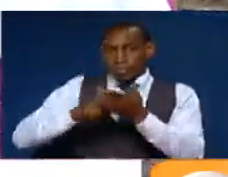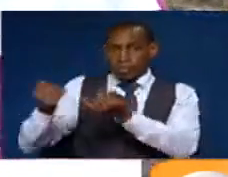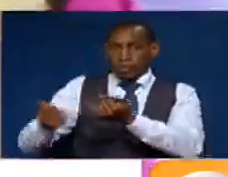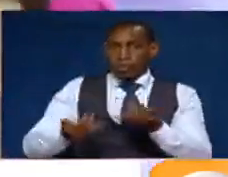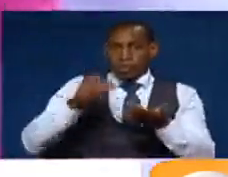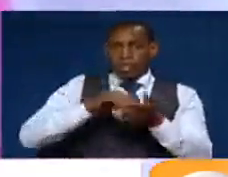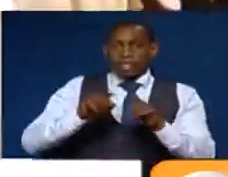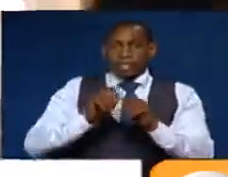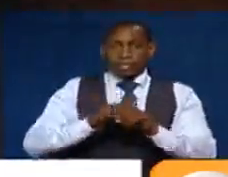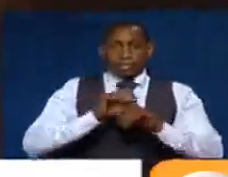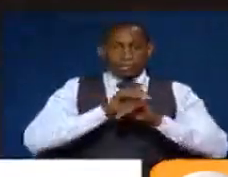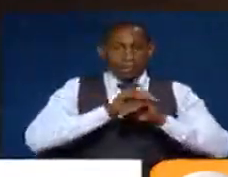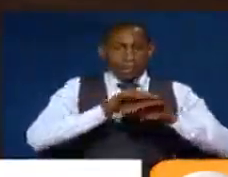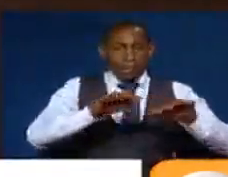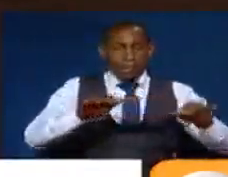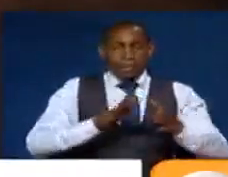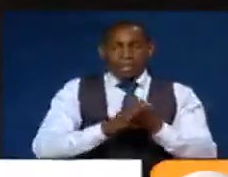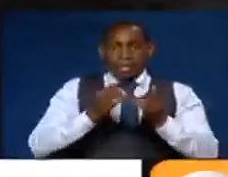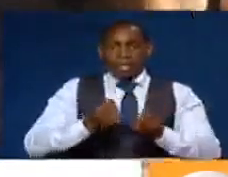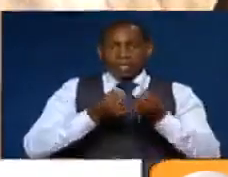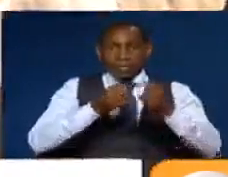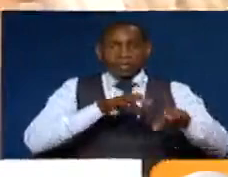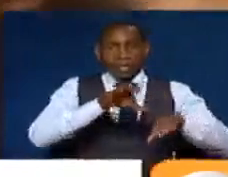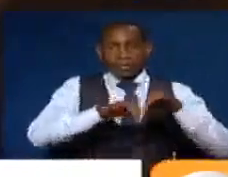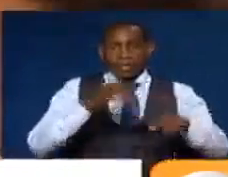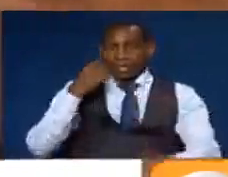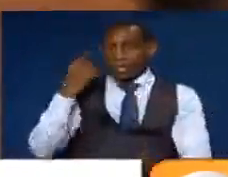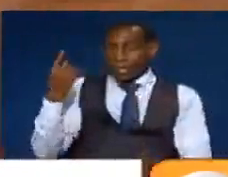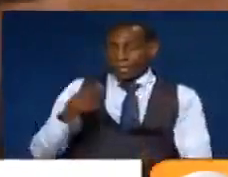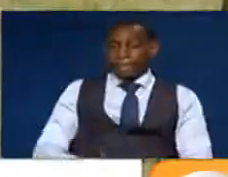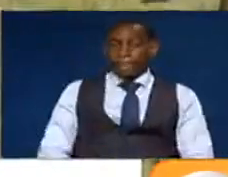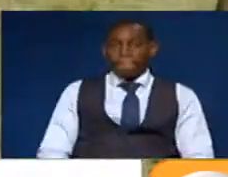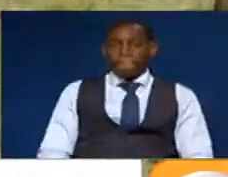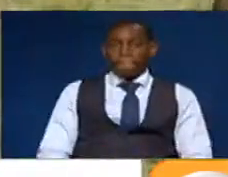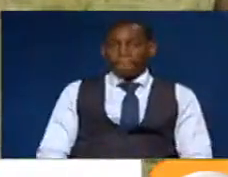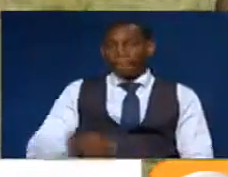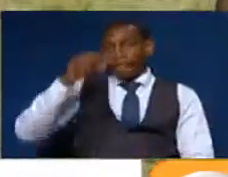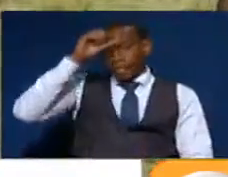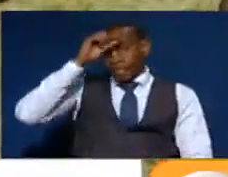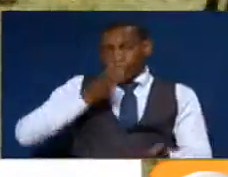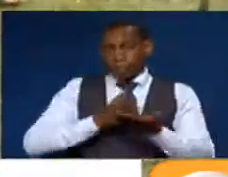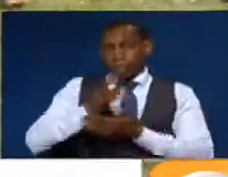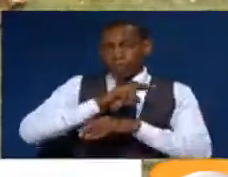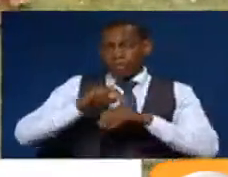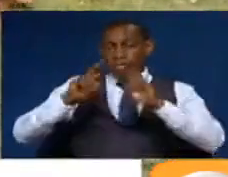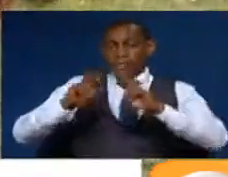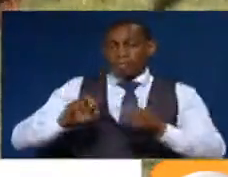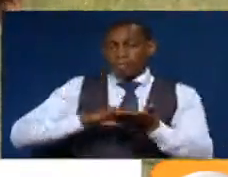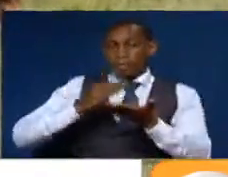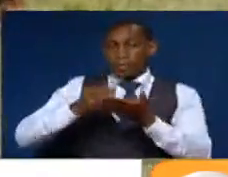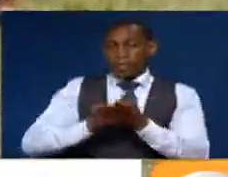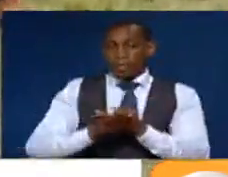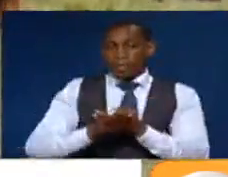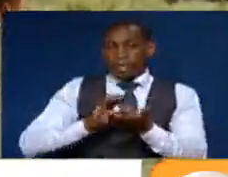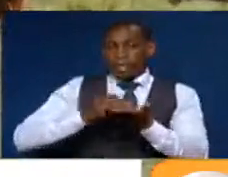and increase the population of superior Sahiwal cattle in Kenya. The government, through the National Research Fund, has